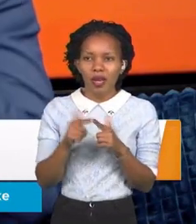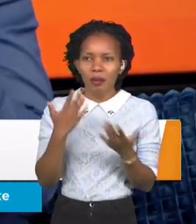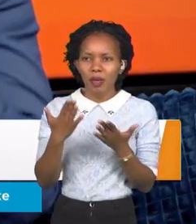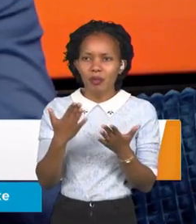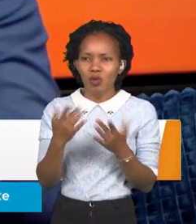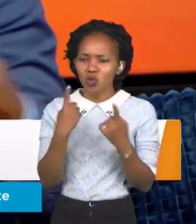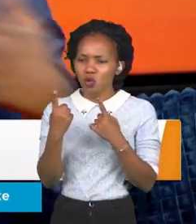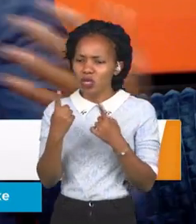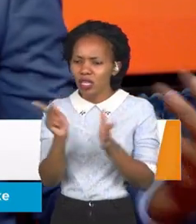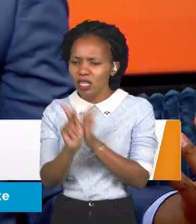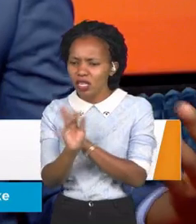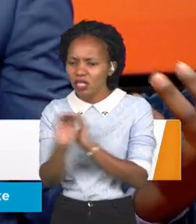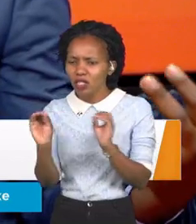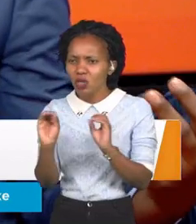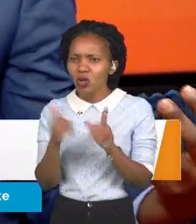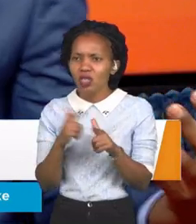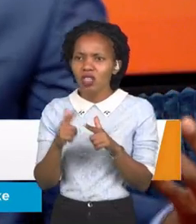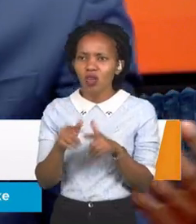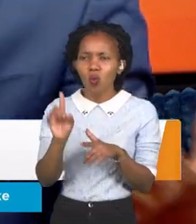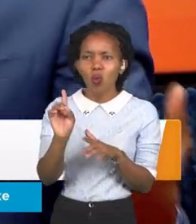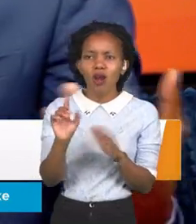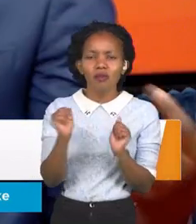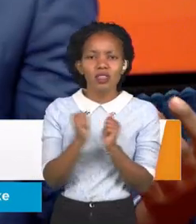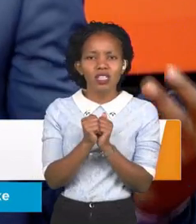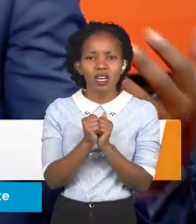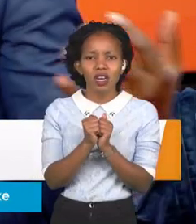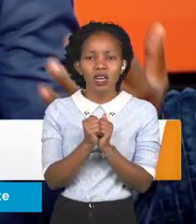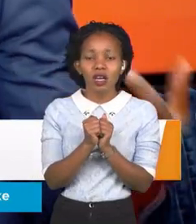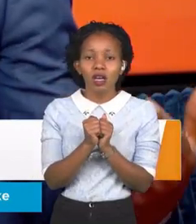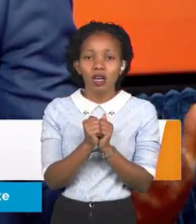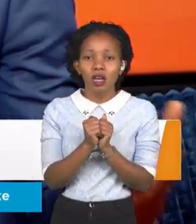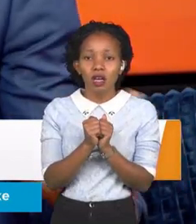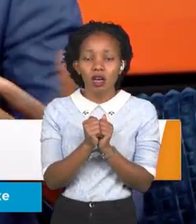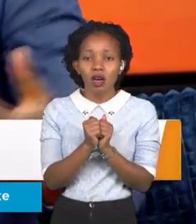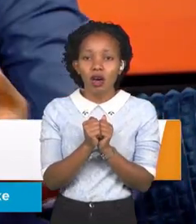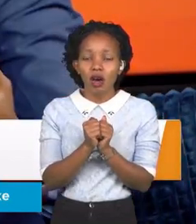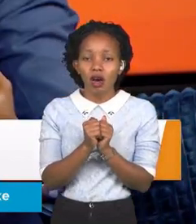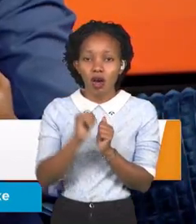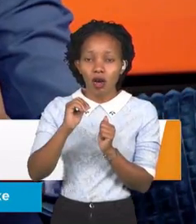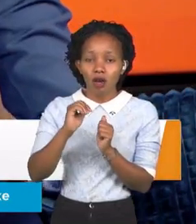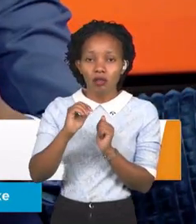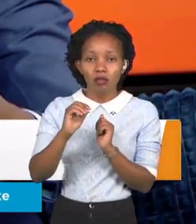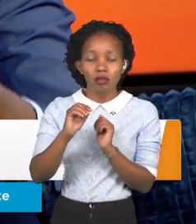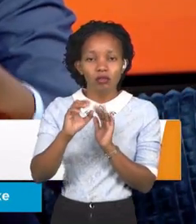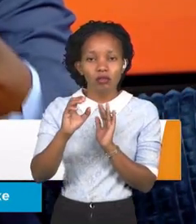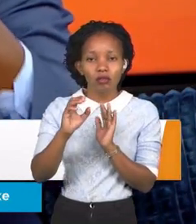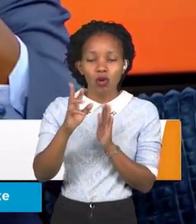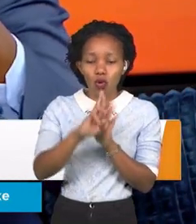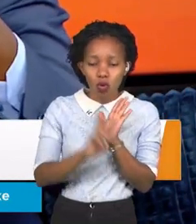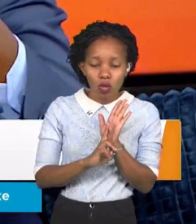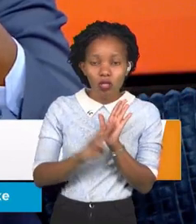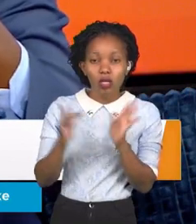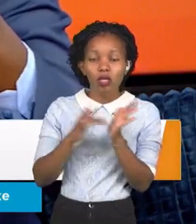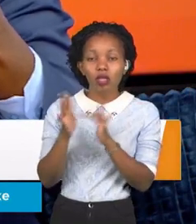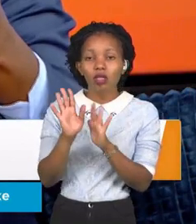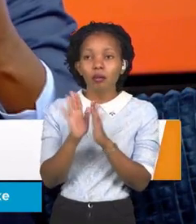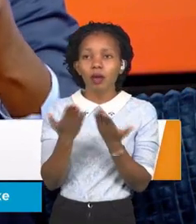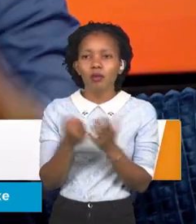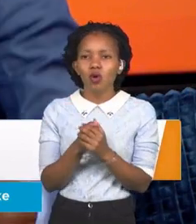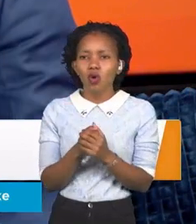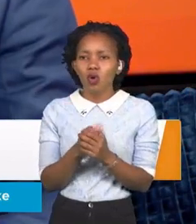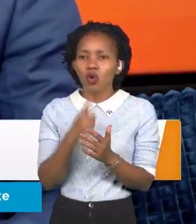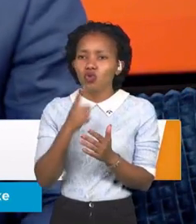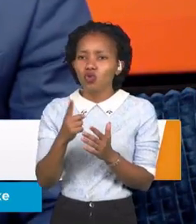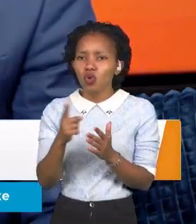kill, it's among one of the biggest 10 commandments actually in the Bible. But so you have the decency to kill